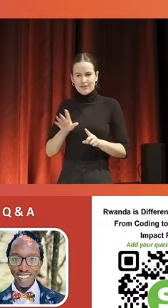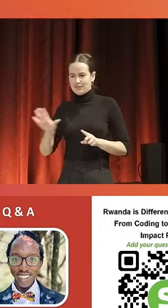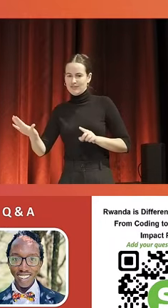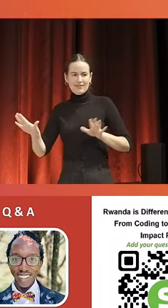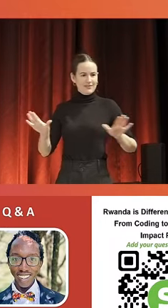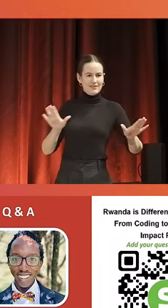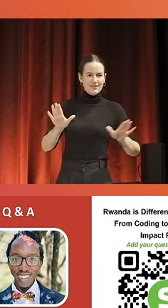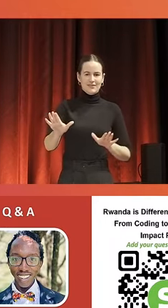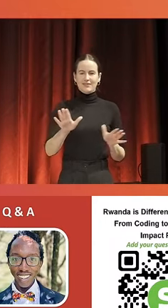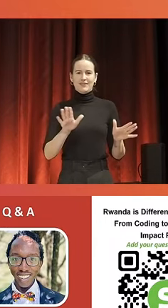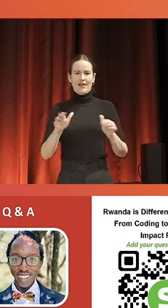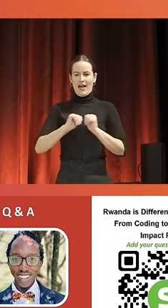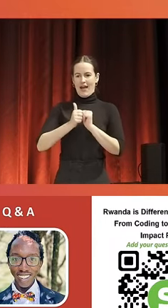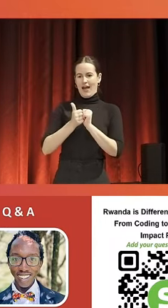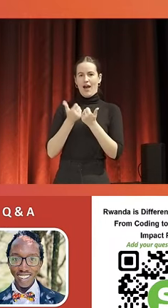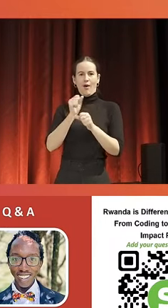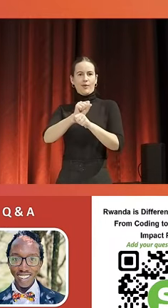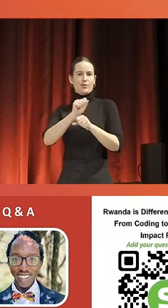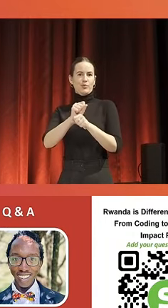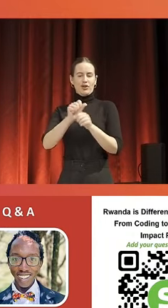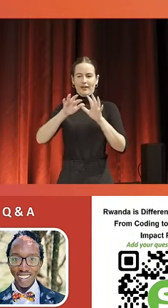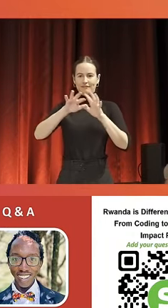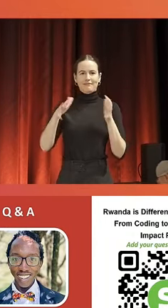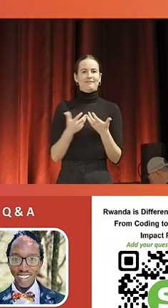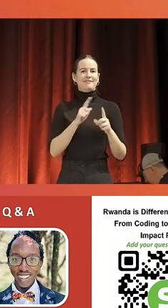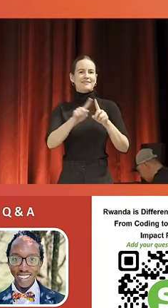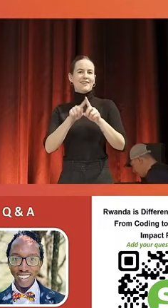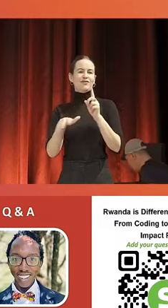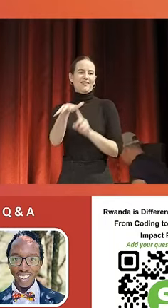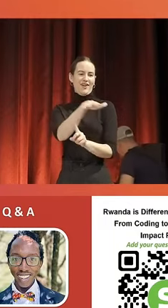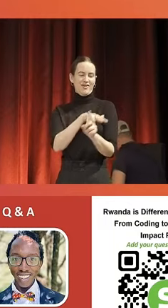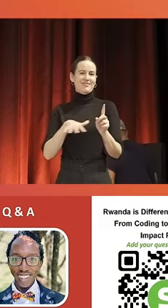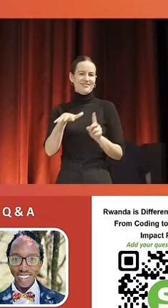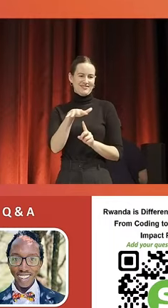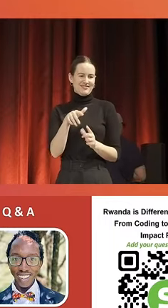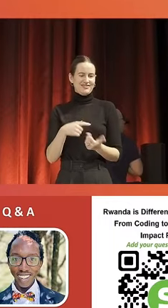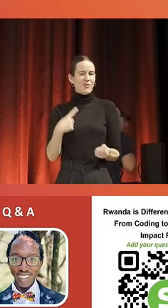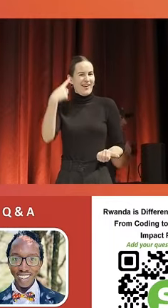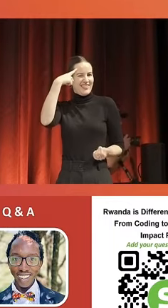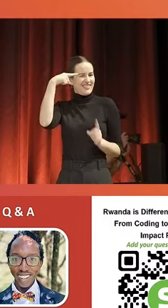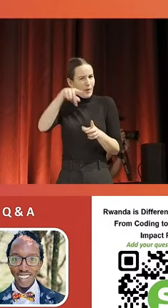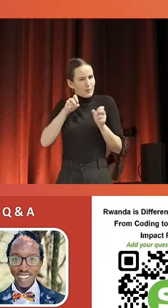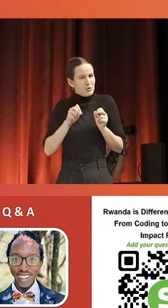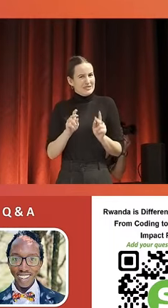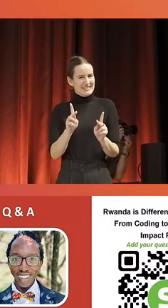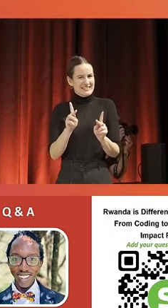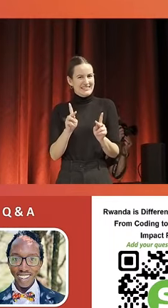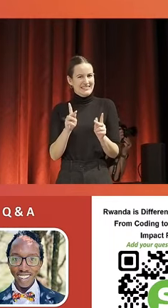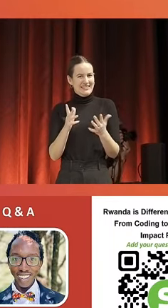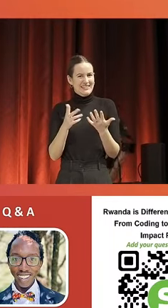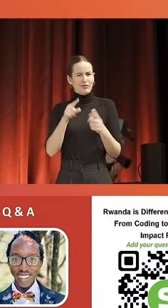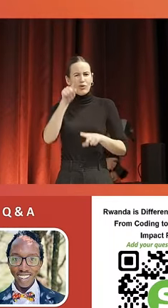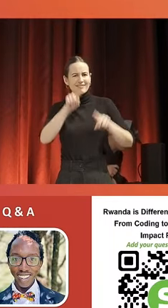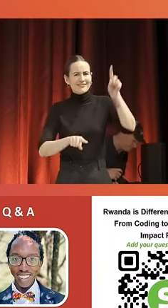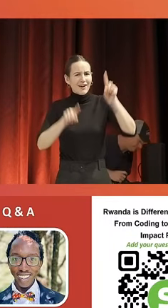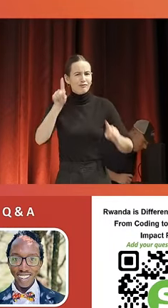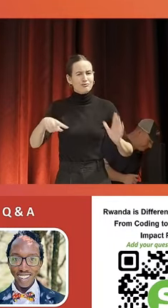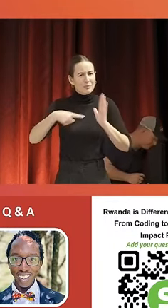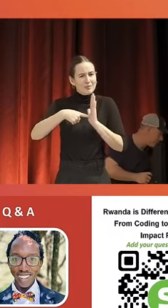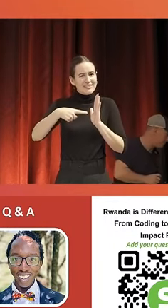could work in a lower resource setting. I believe that is the opportunity for having these diverse